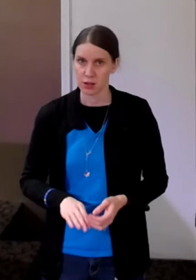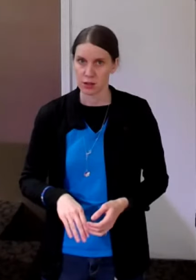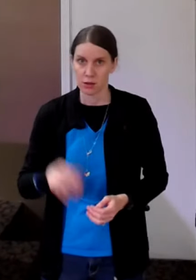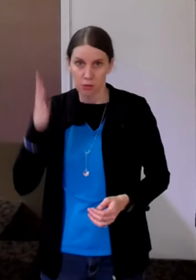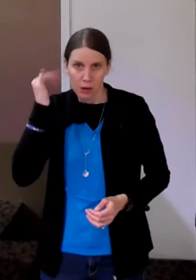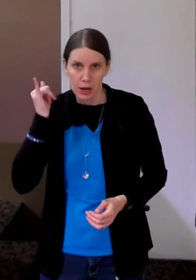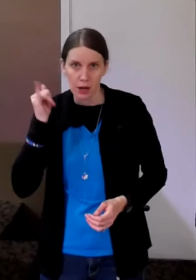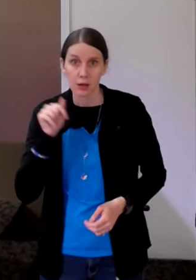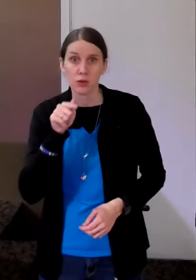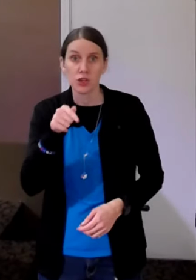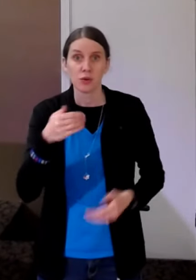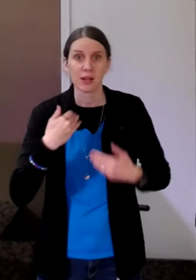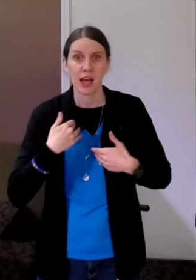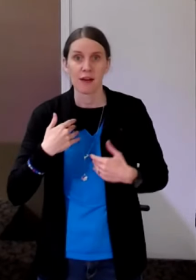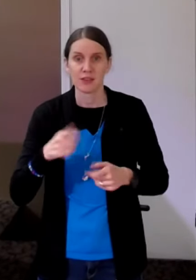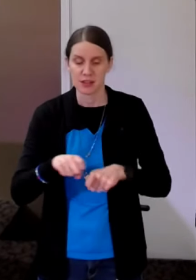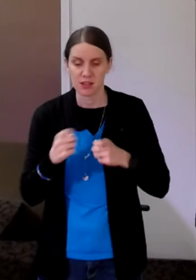sins removed,